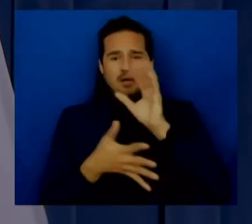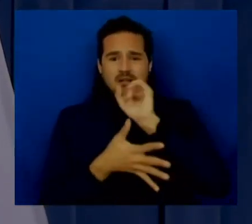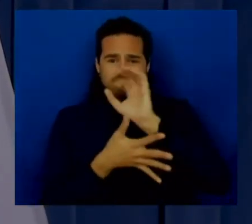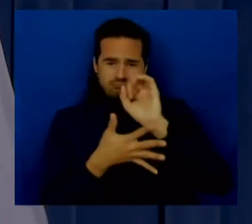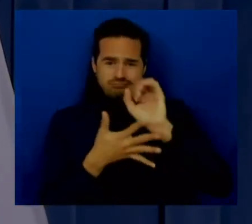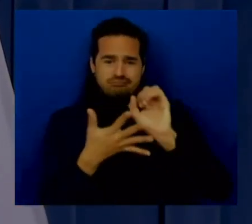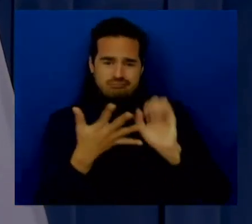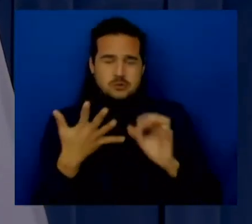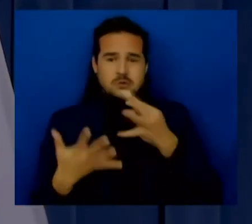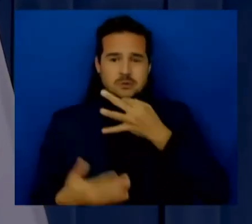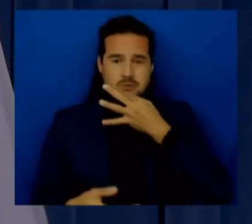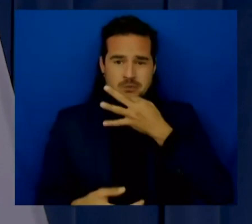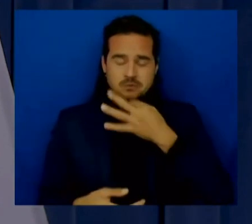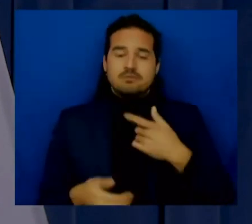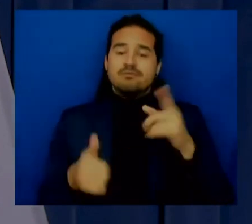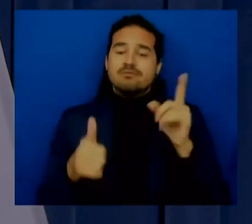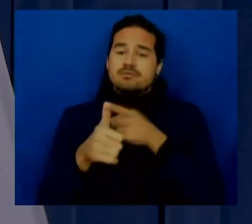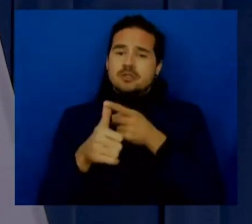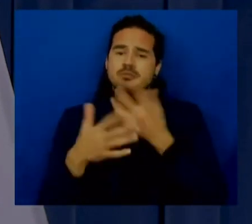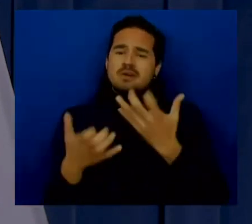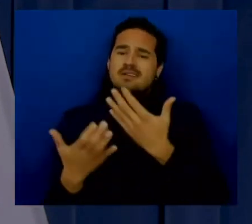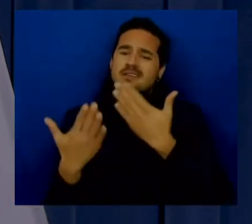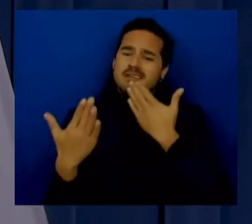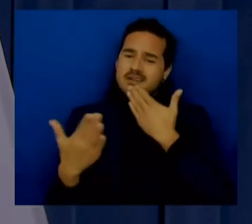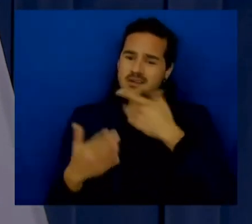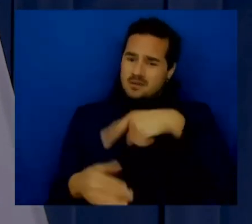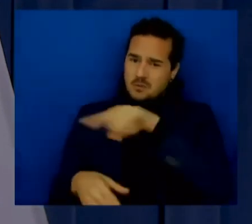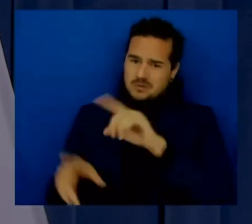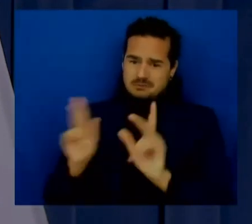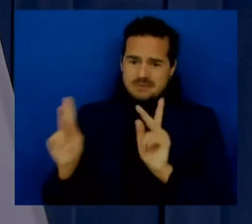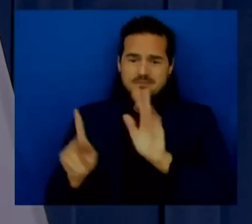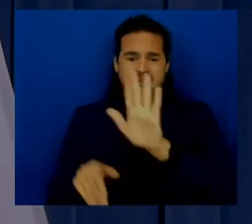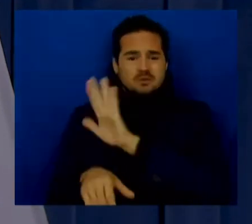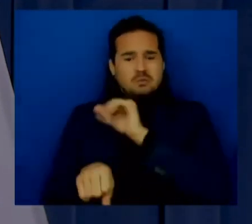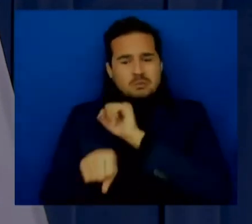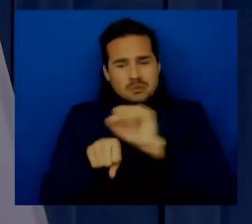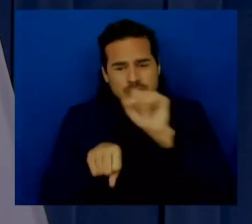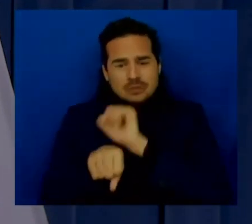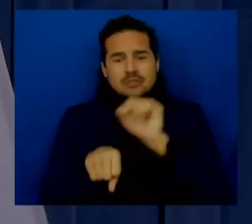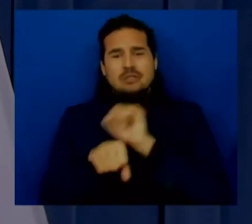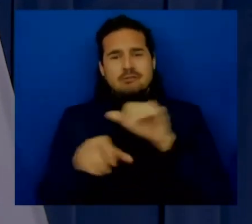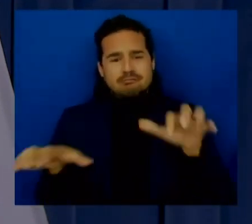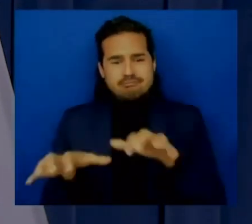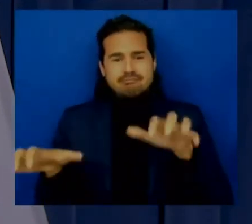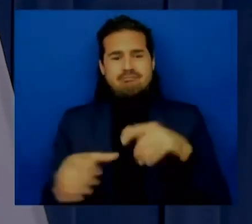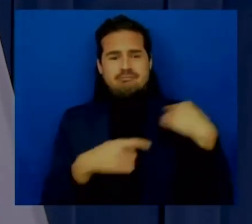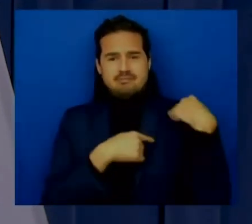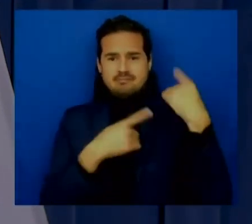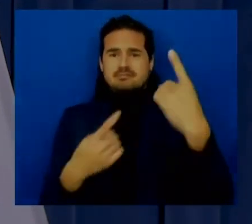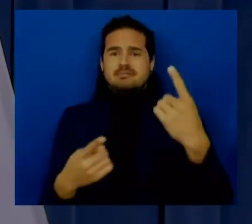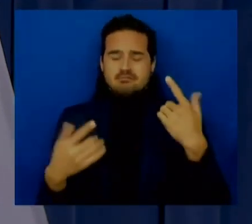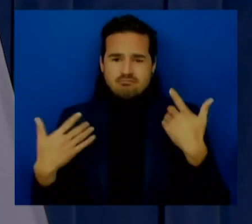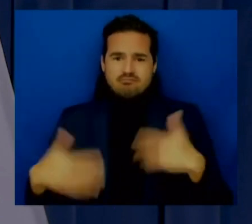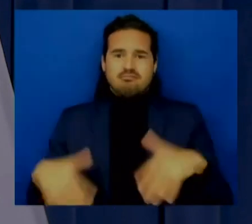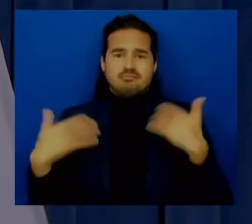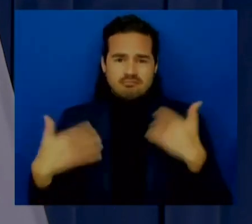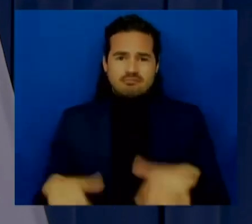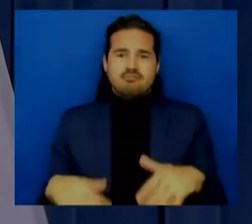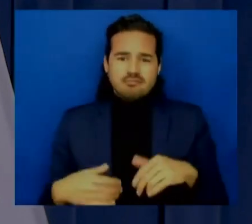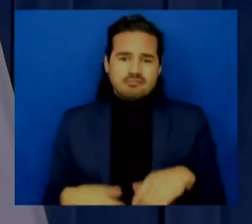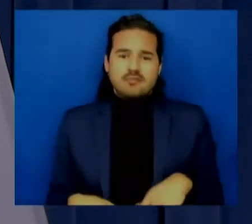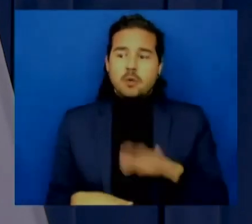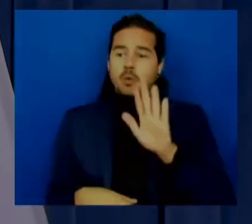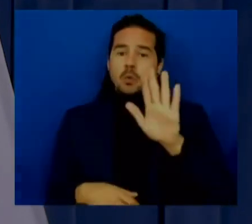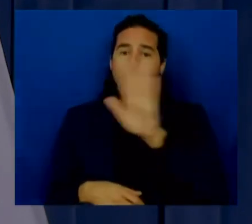extraordinary leadership, demonstrable leadership, the capacity of their staff to